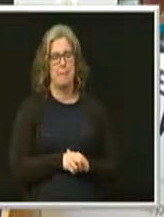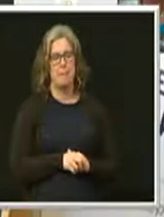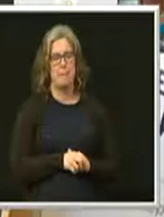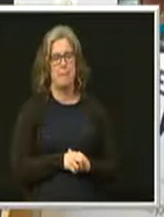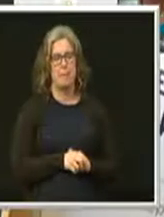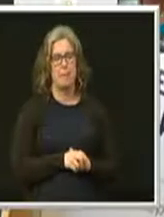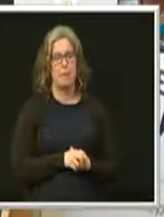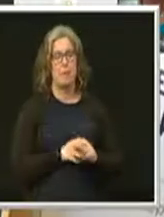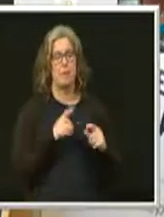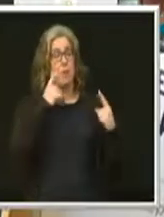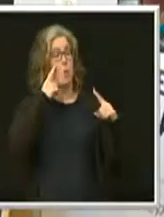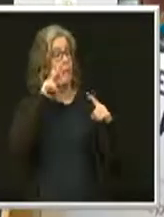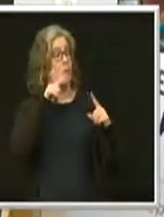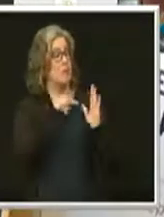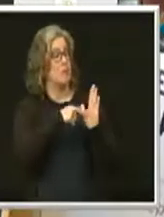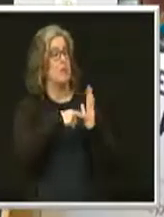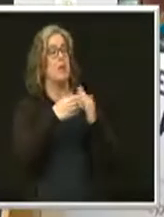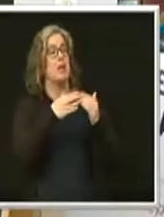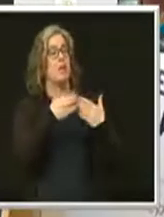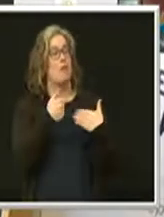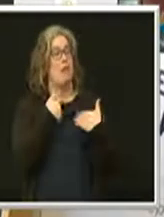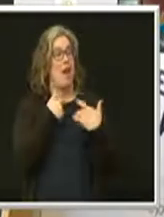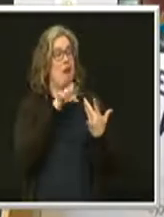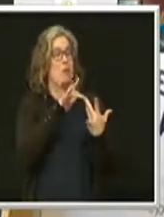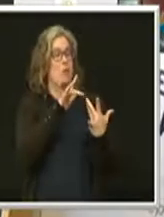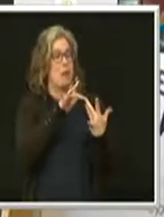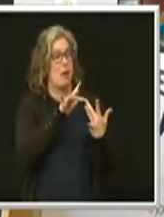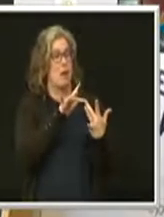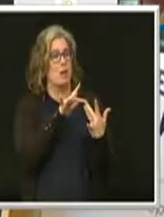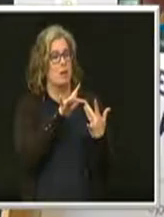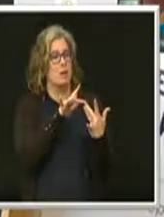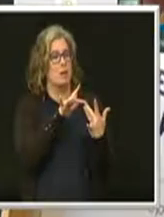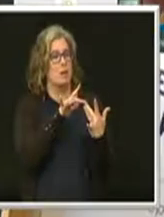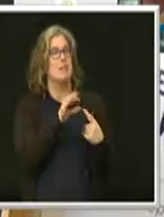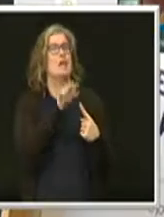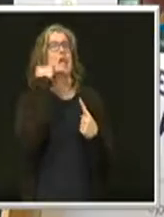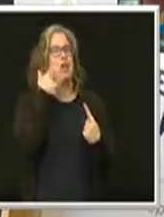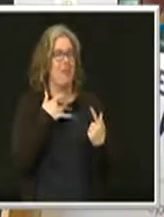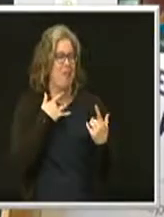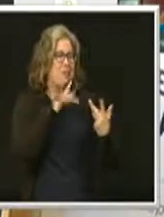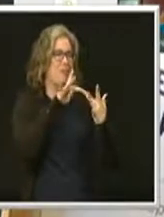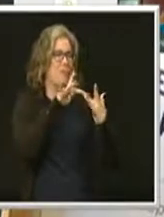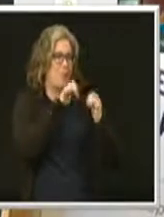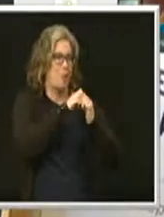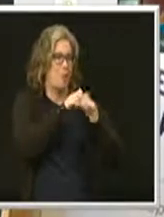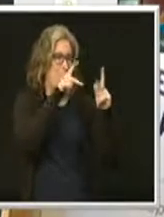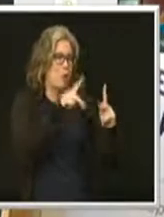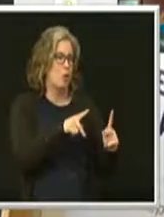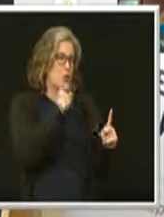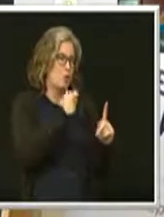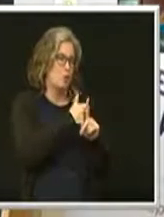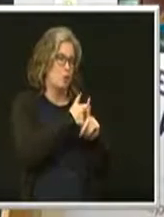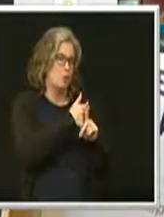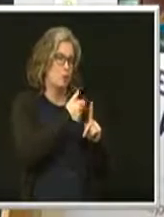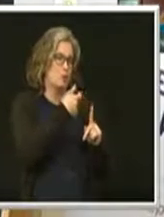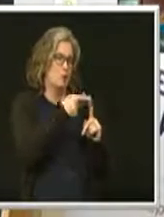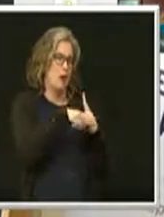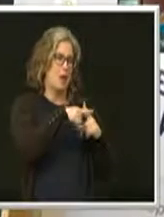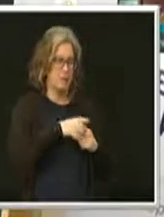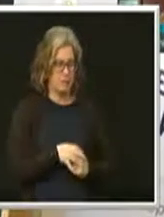Be watchful for these symptoms, even if you've had close contact, especially if you've had close contact with somebody with